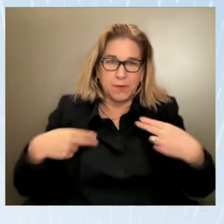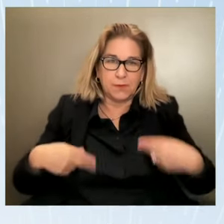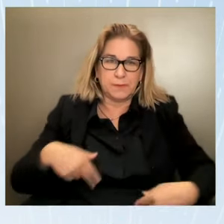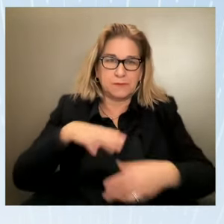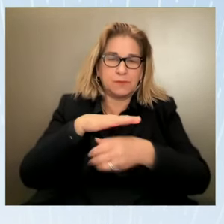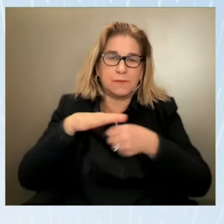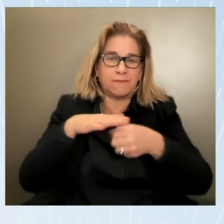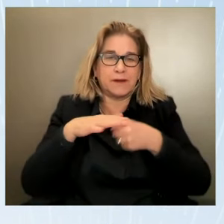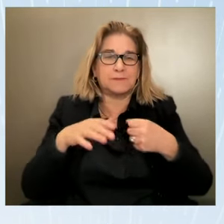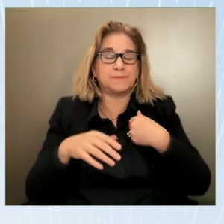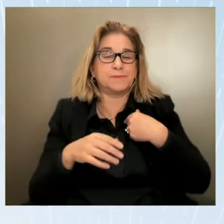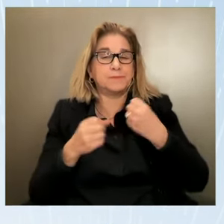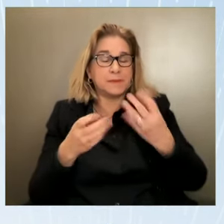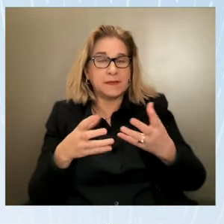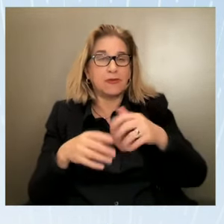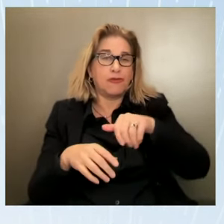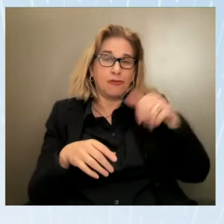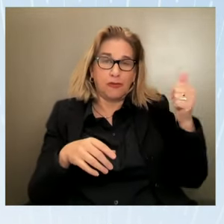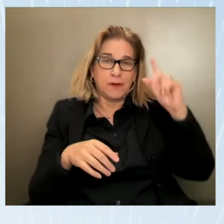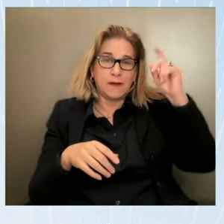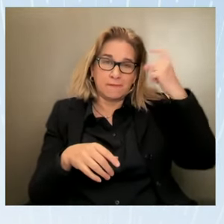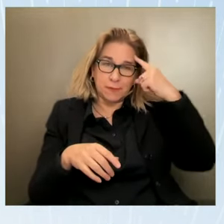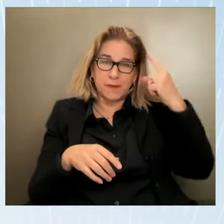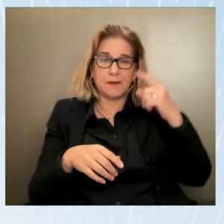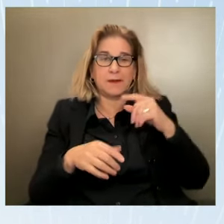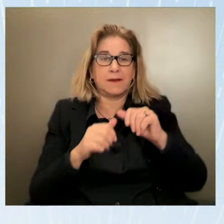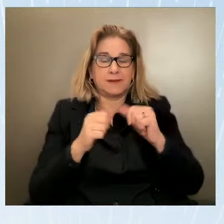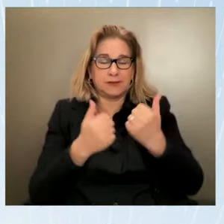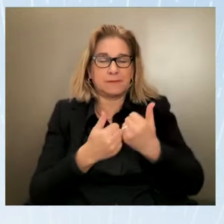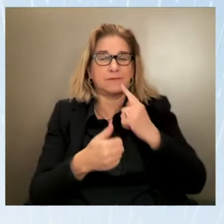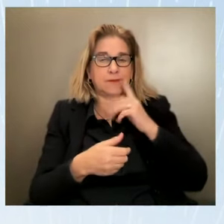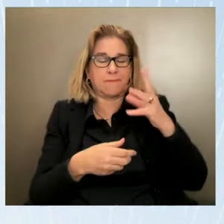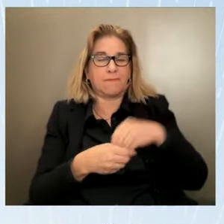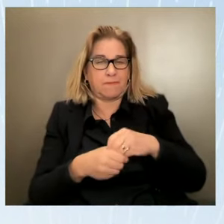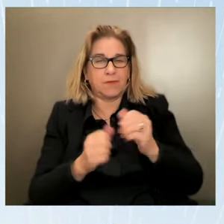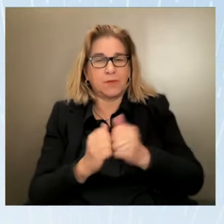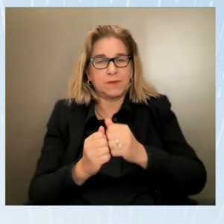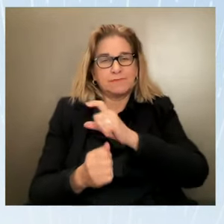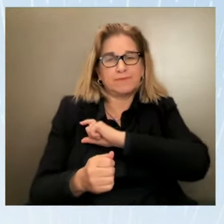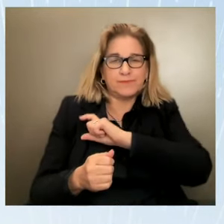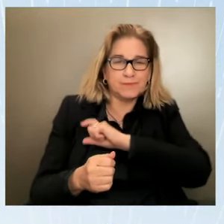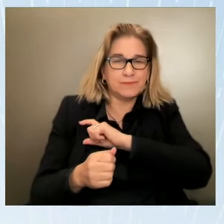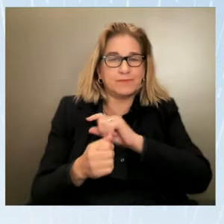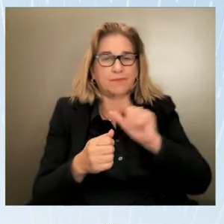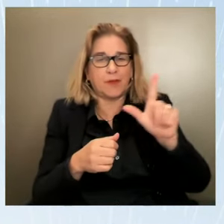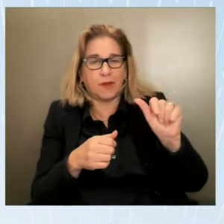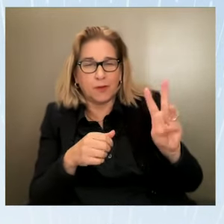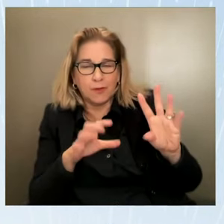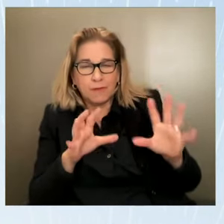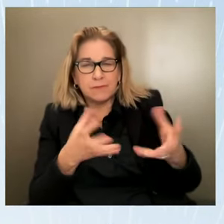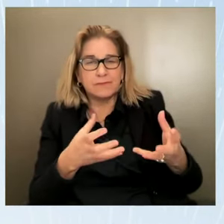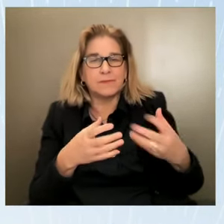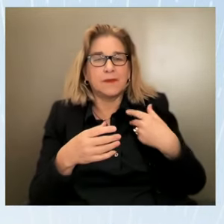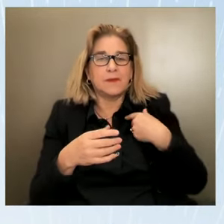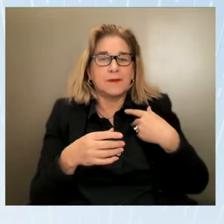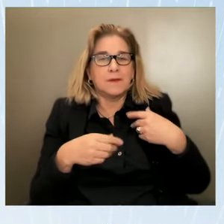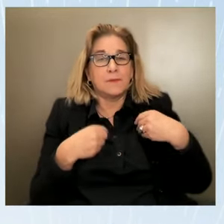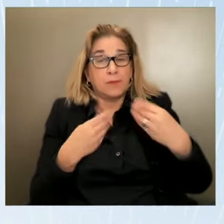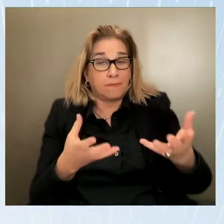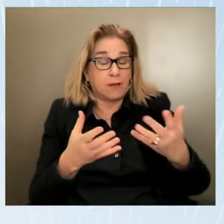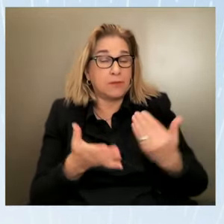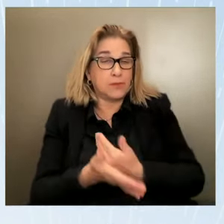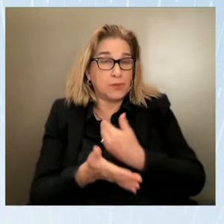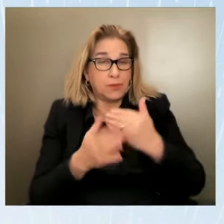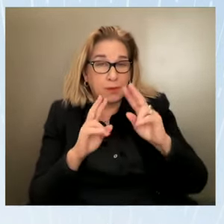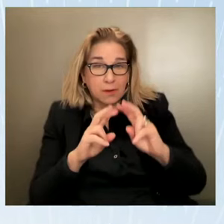law enforcement, while also providing analysis regarding the threat of global human trafficking in to U.S. interests in an effort to